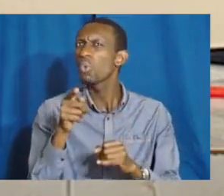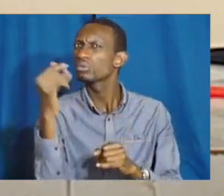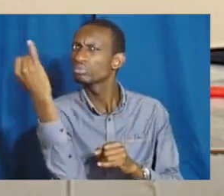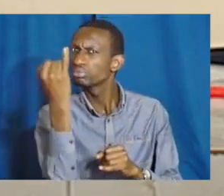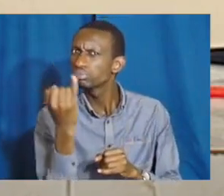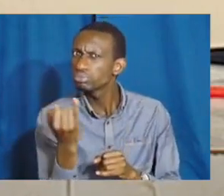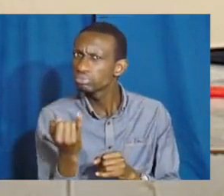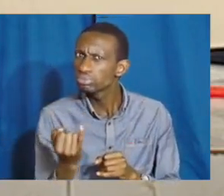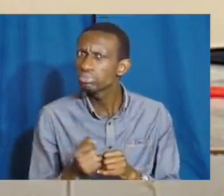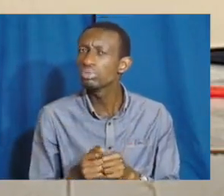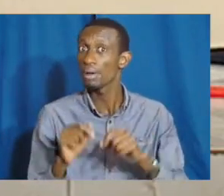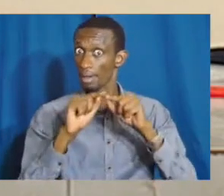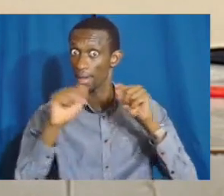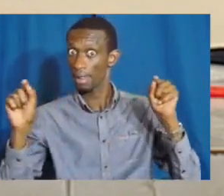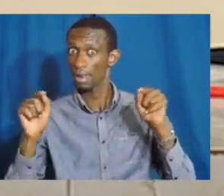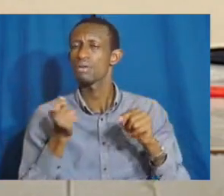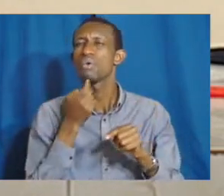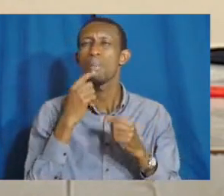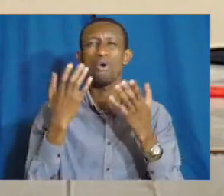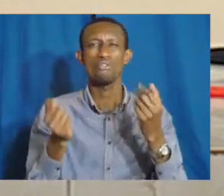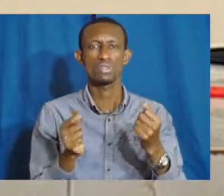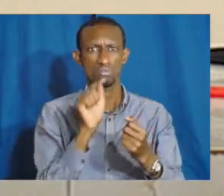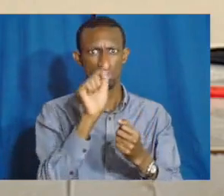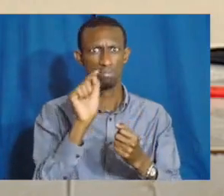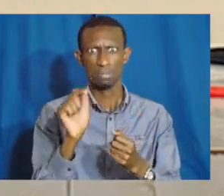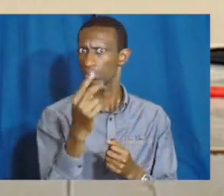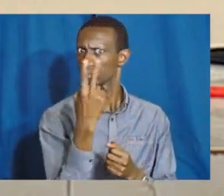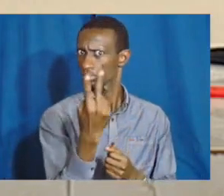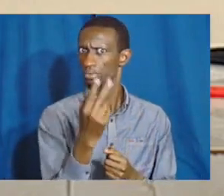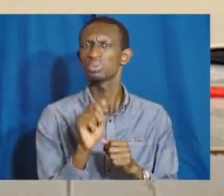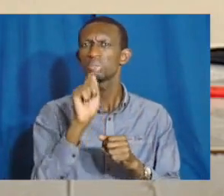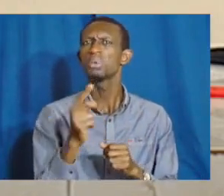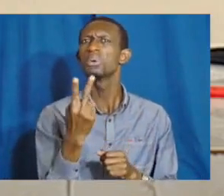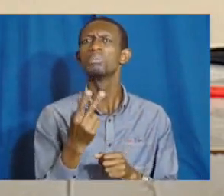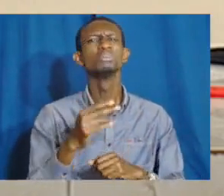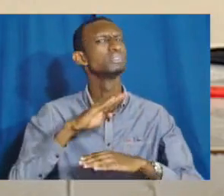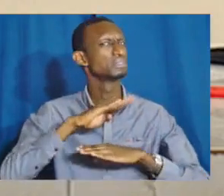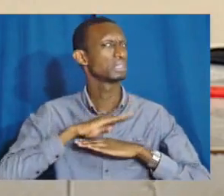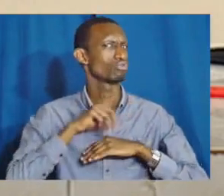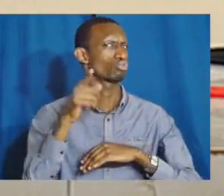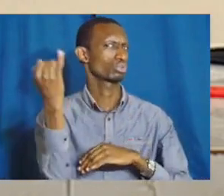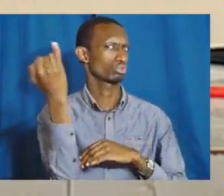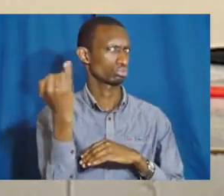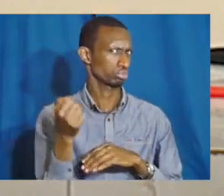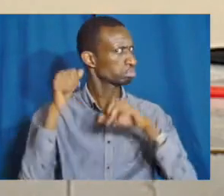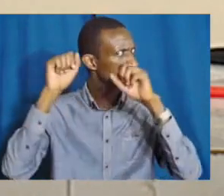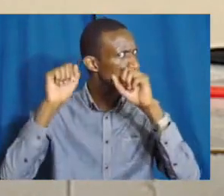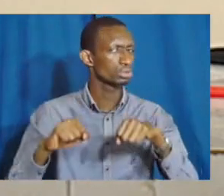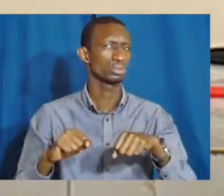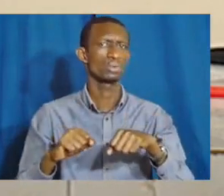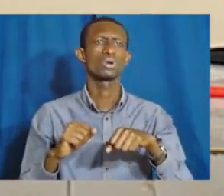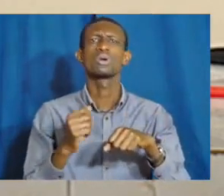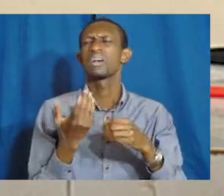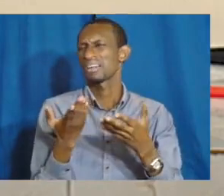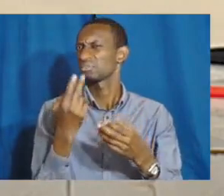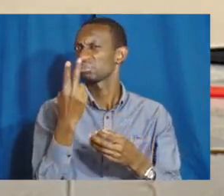to have 2 points. 2 points are enough for you to draw a line. You can look for many different points, but at least the 2 points